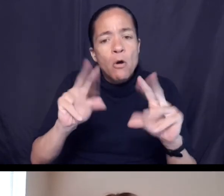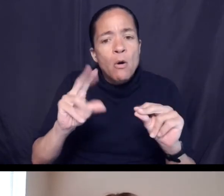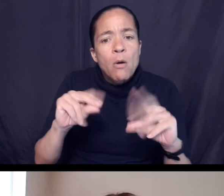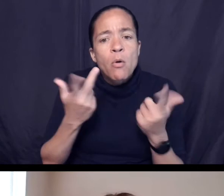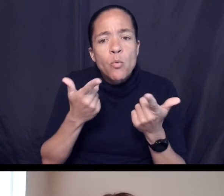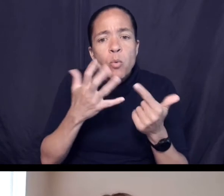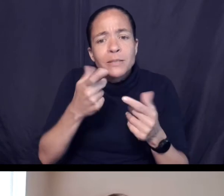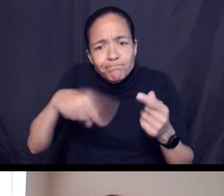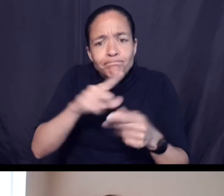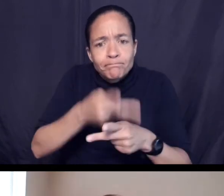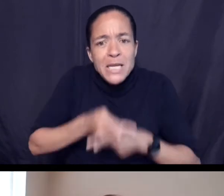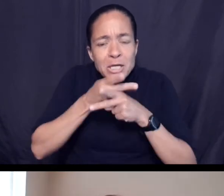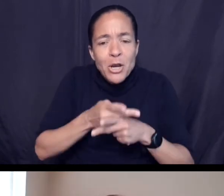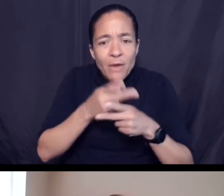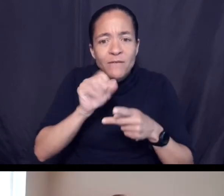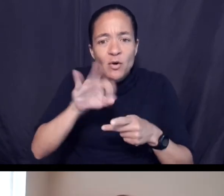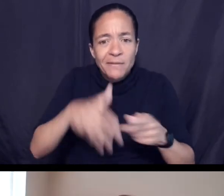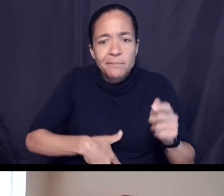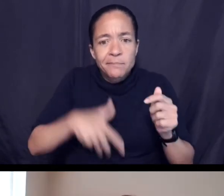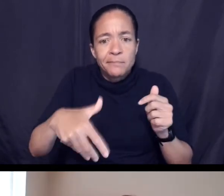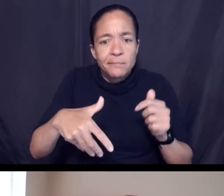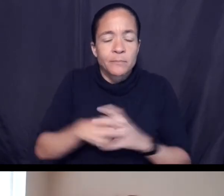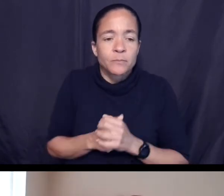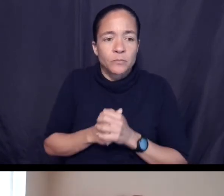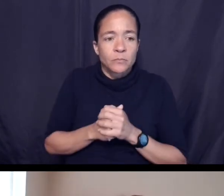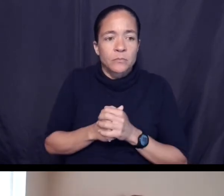than they normally would be. Do